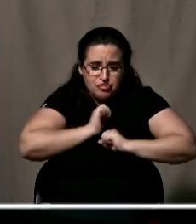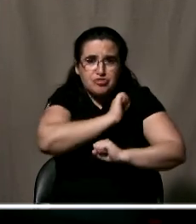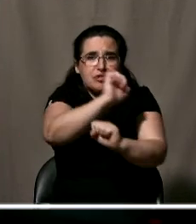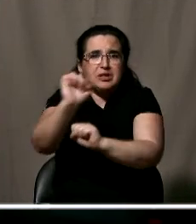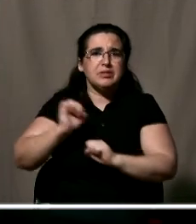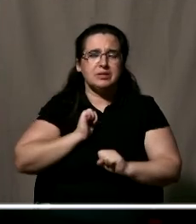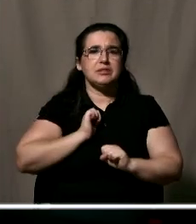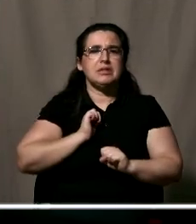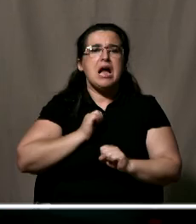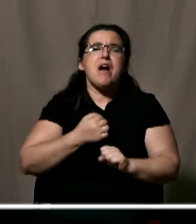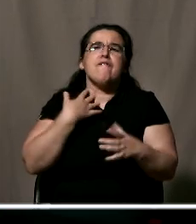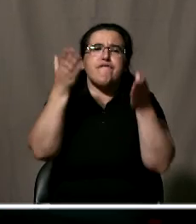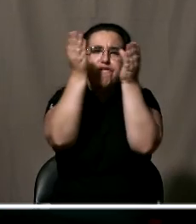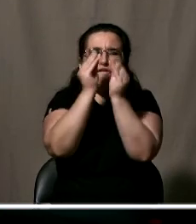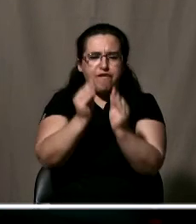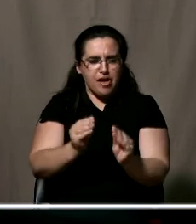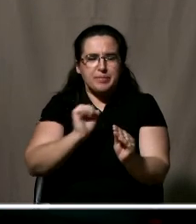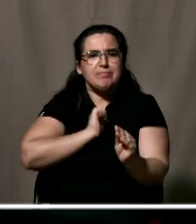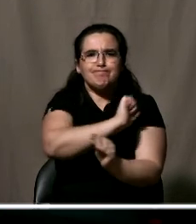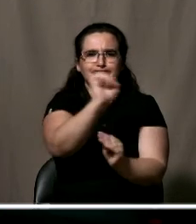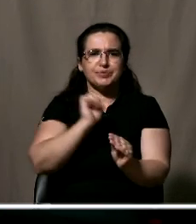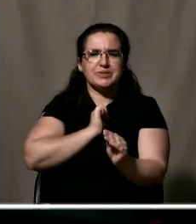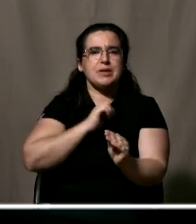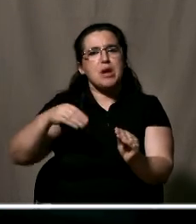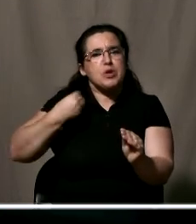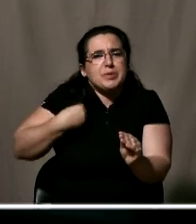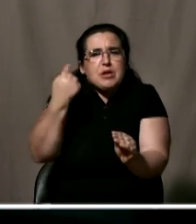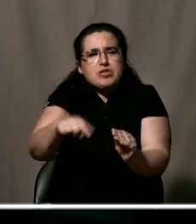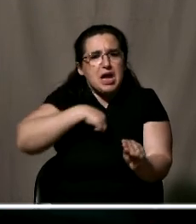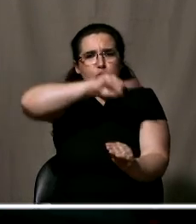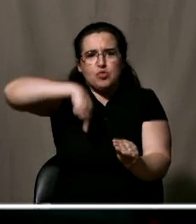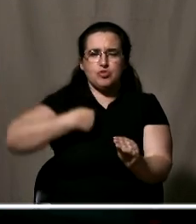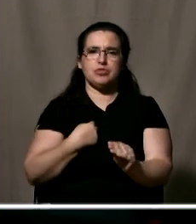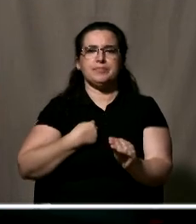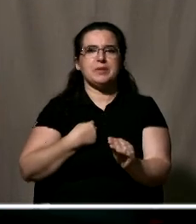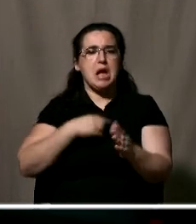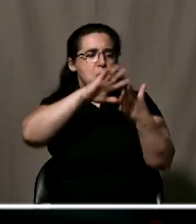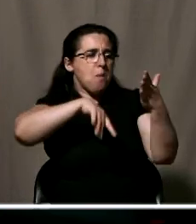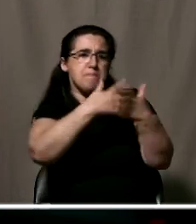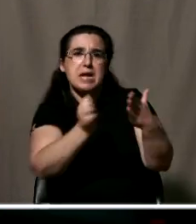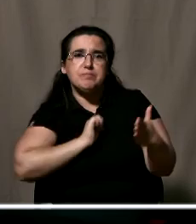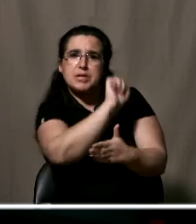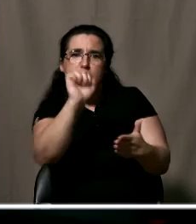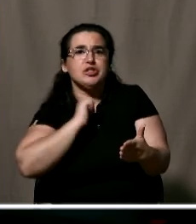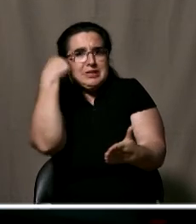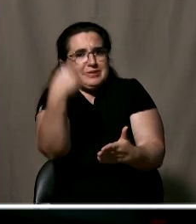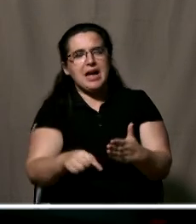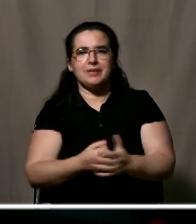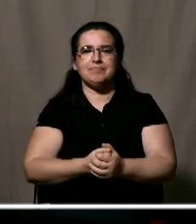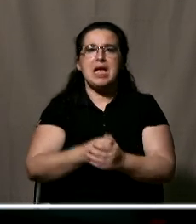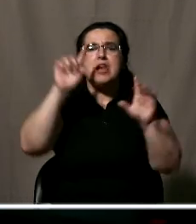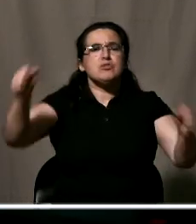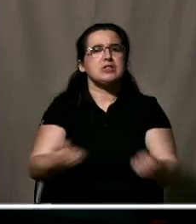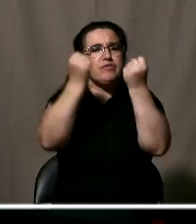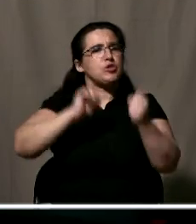shaped us. Aquele que nos deu forma. The one that cares for us. Aquele que se preocupa connosco. The one that has a plan for us. Aquele que tem um plano para nós. He is our redeemer. Ele é o nosso